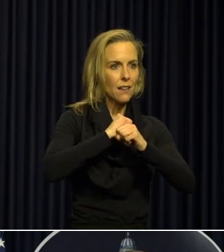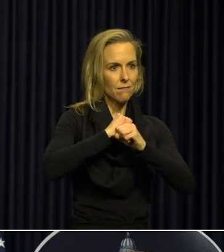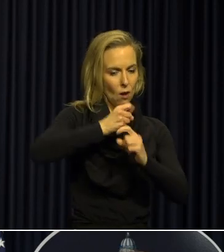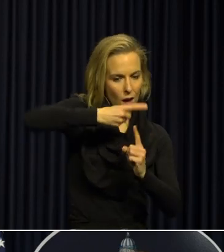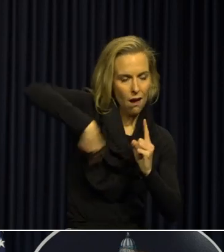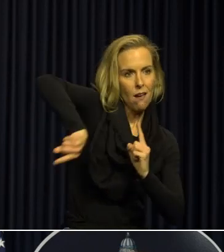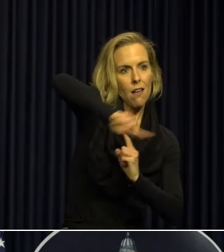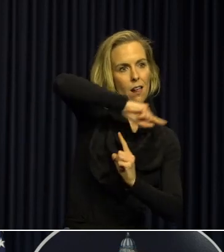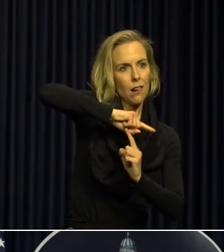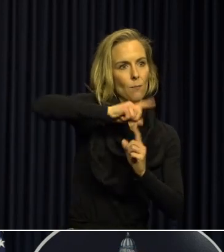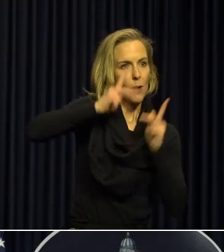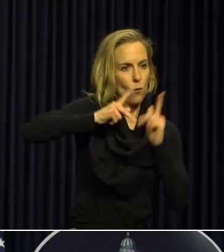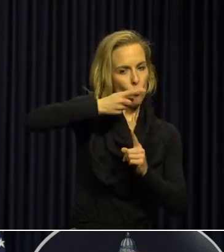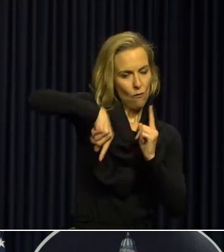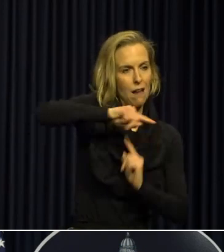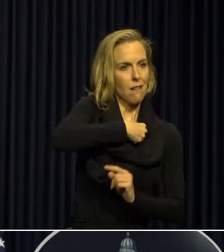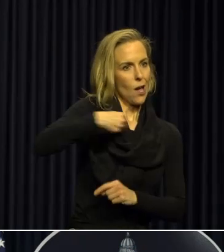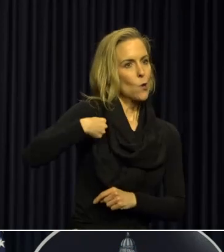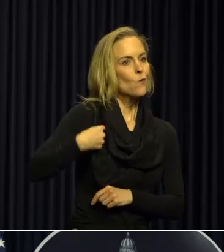around us.